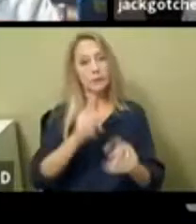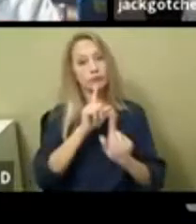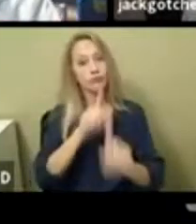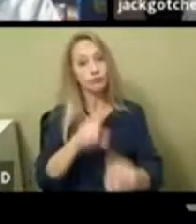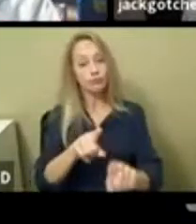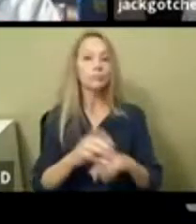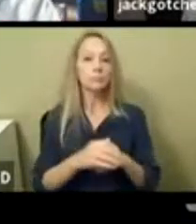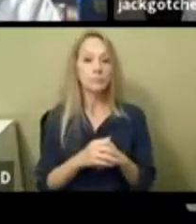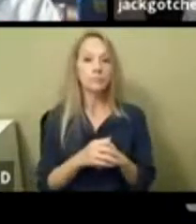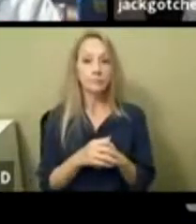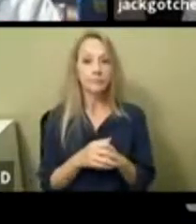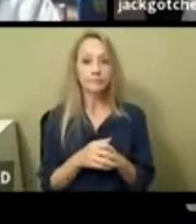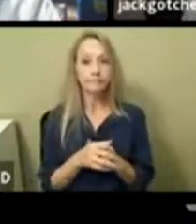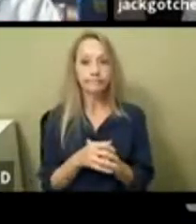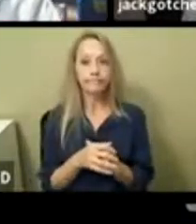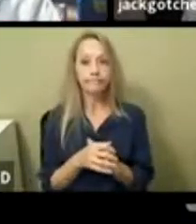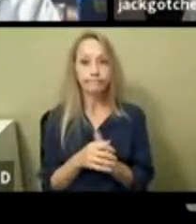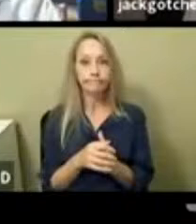talk a little bit about,